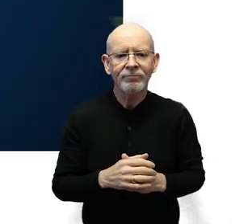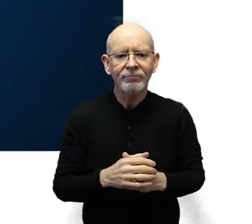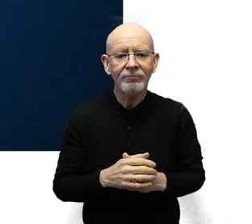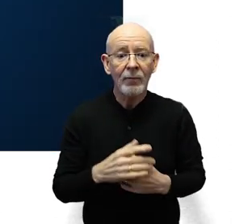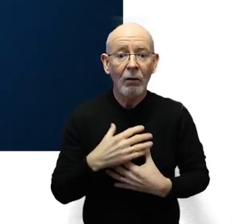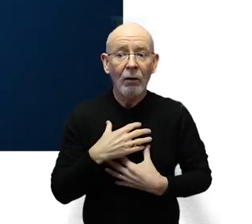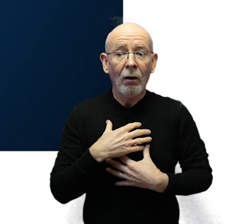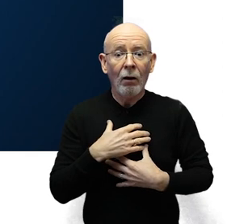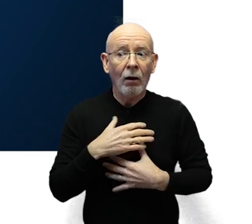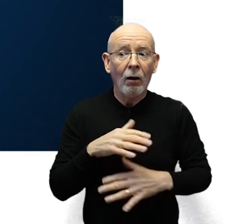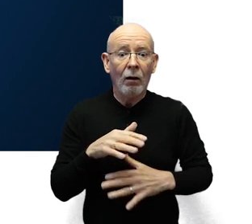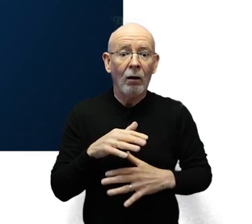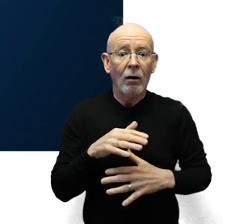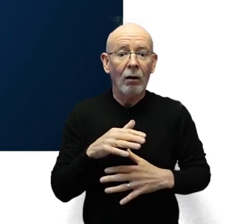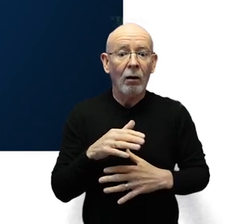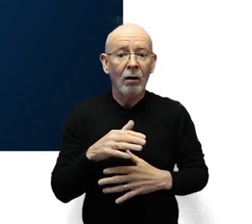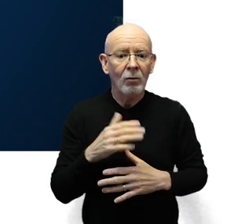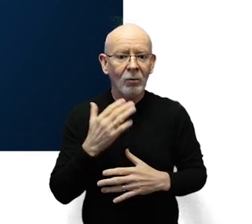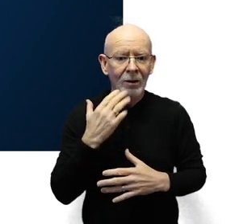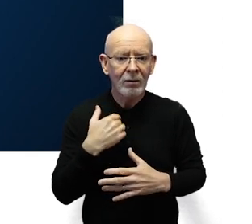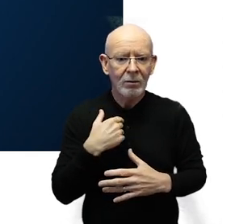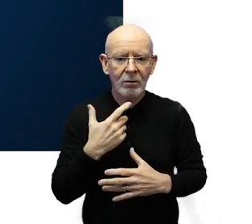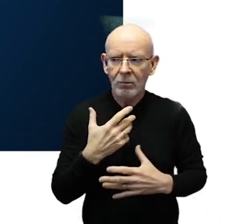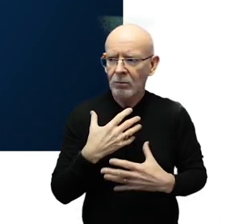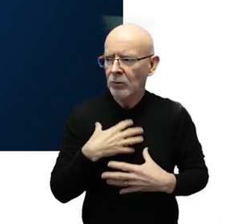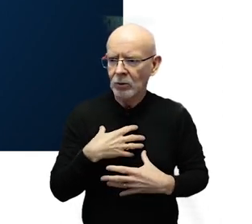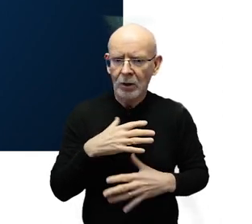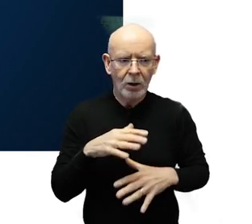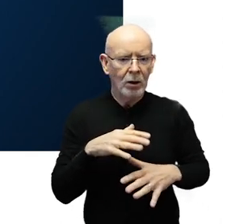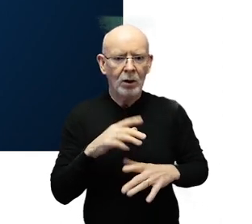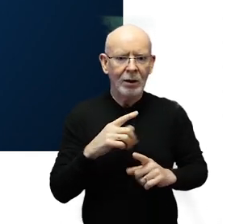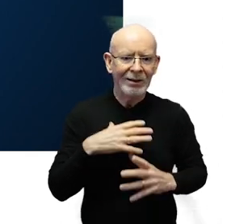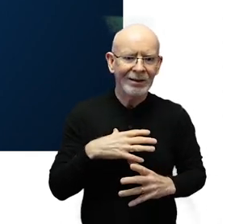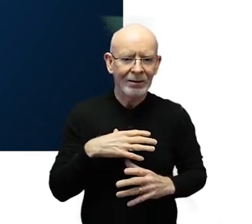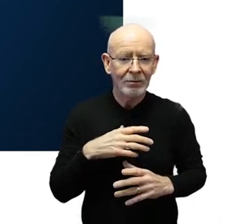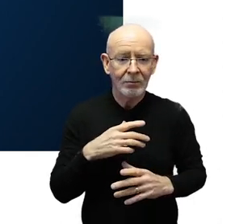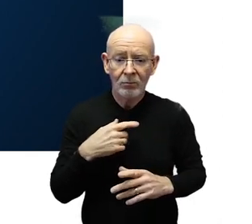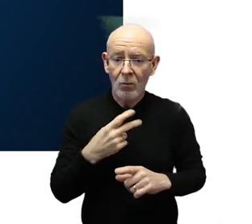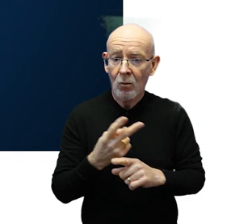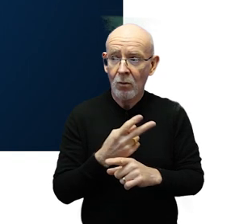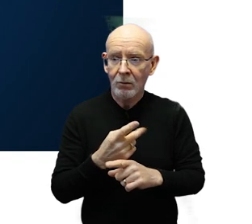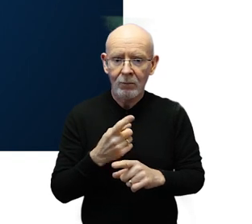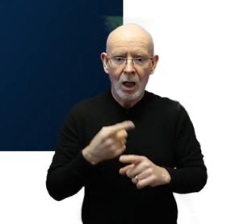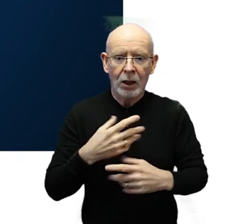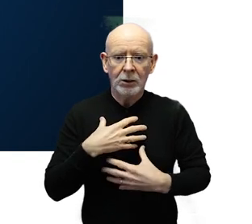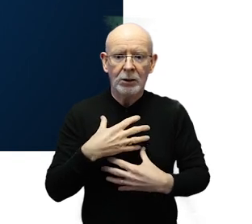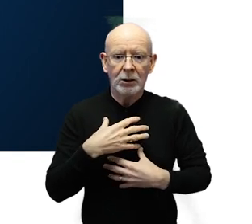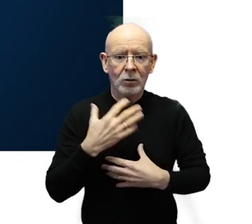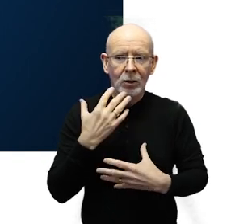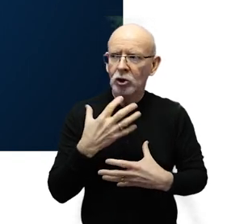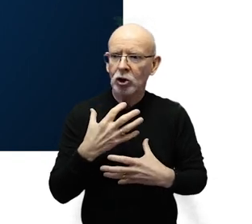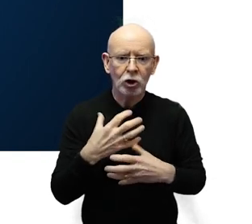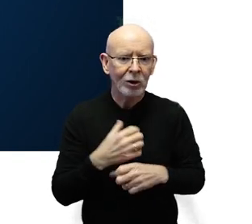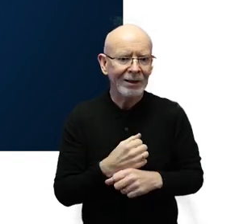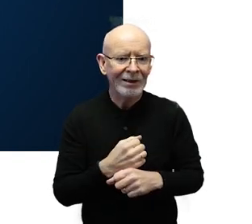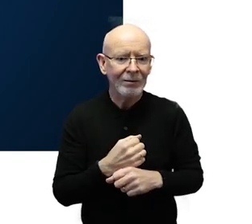Hyperventilation occurs when we breathe more than our body needs. We often breathe more rapidly in times of stress, such as